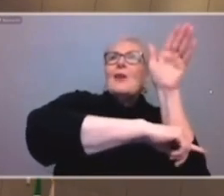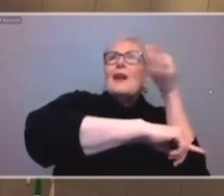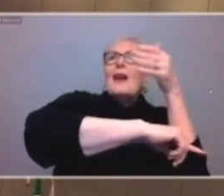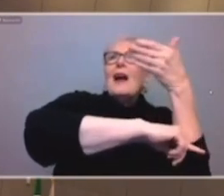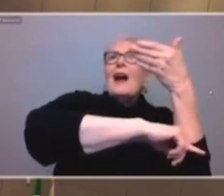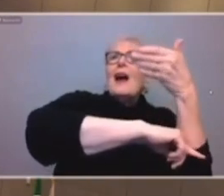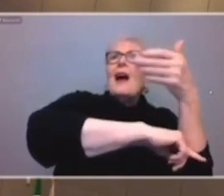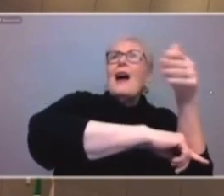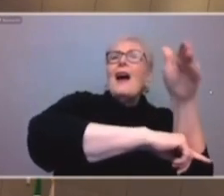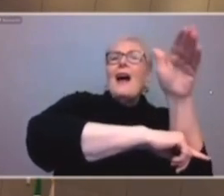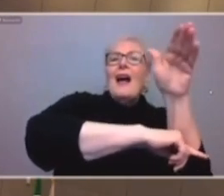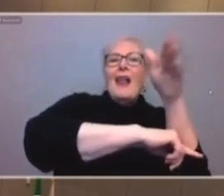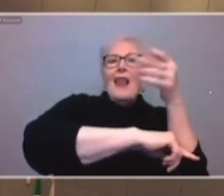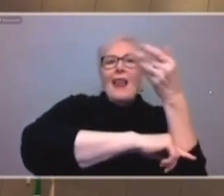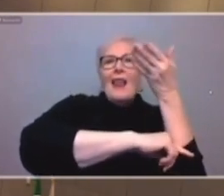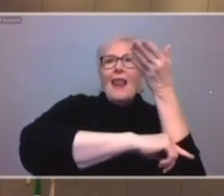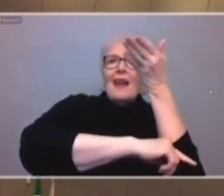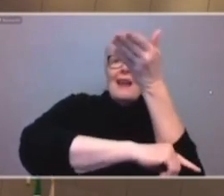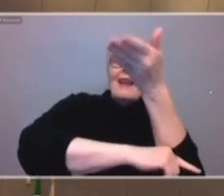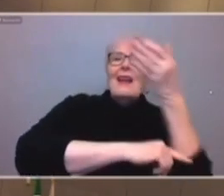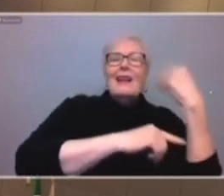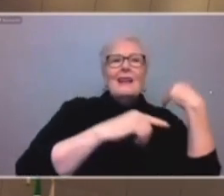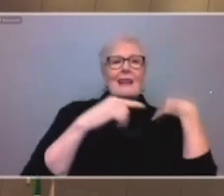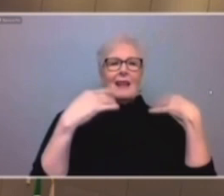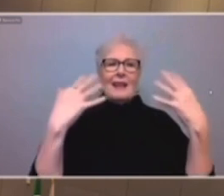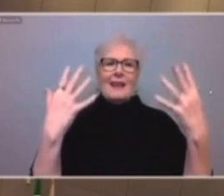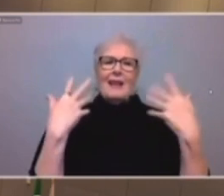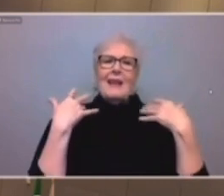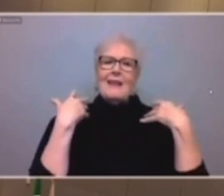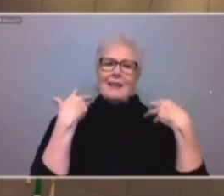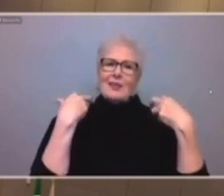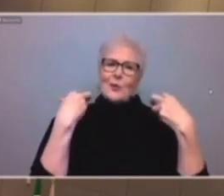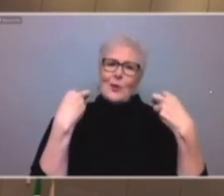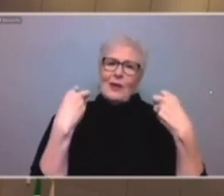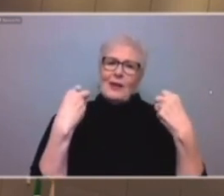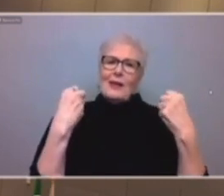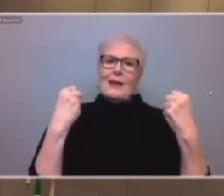gallantly streaming